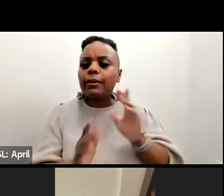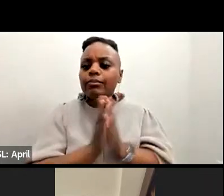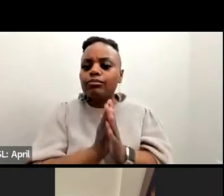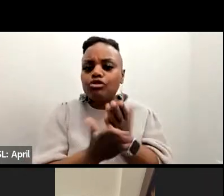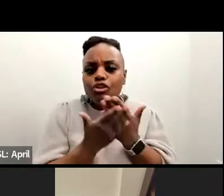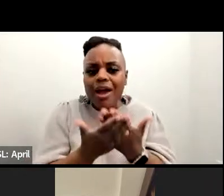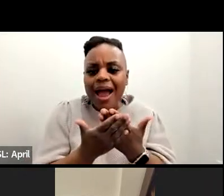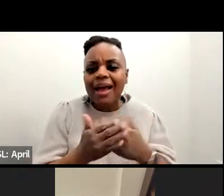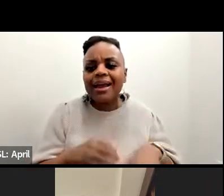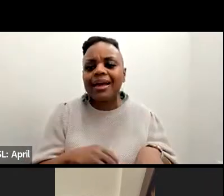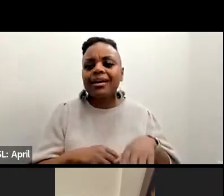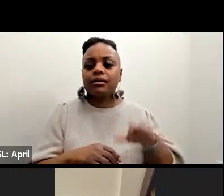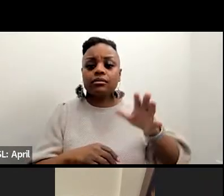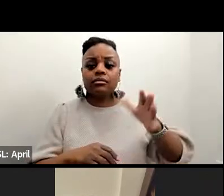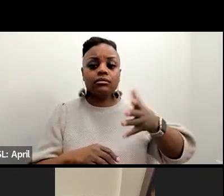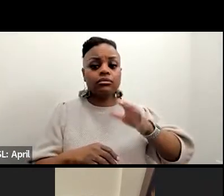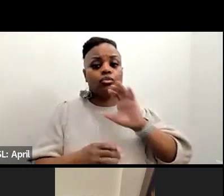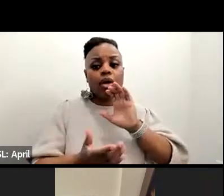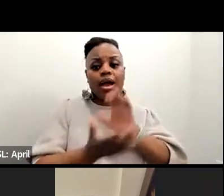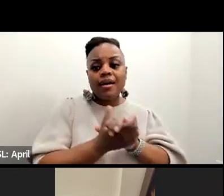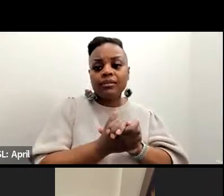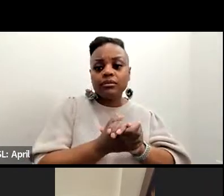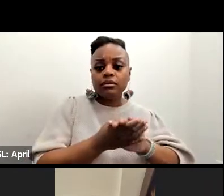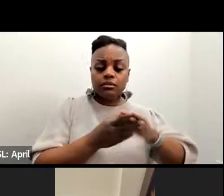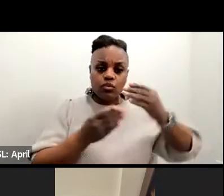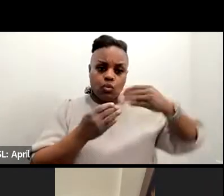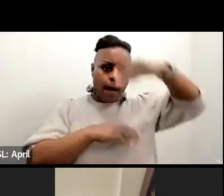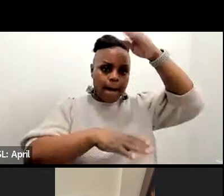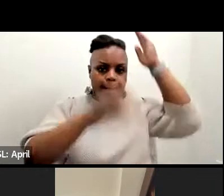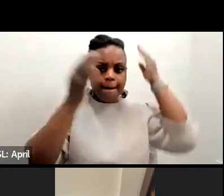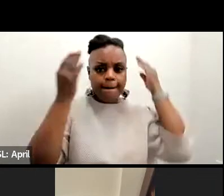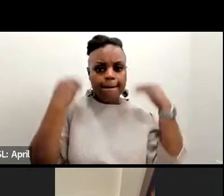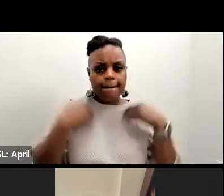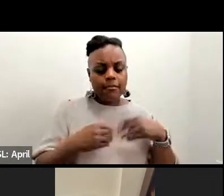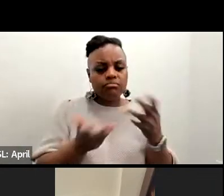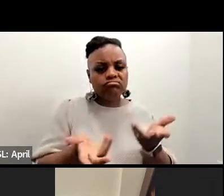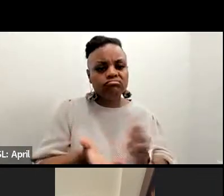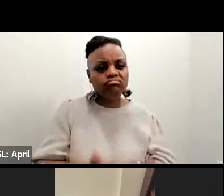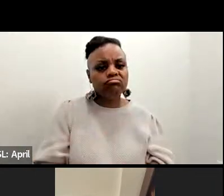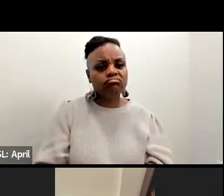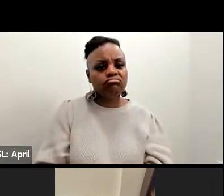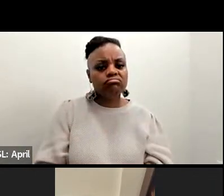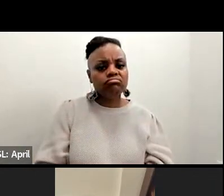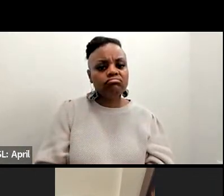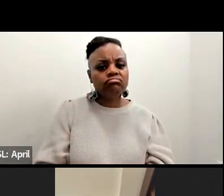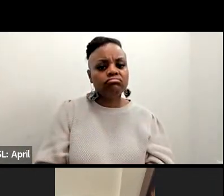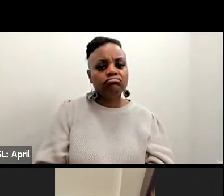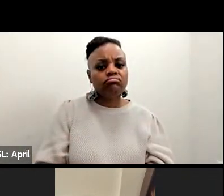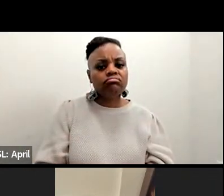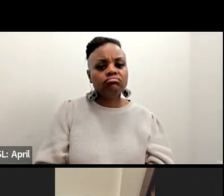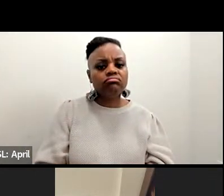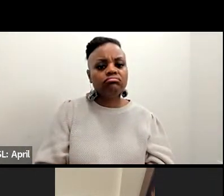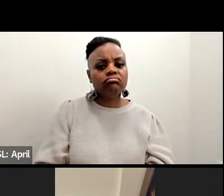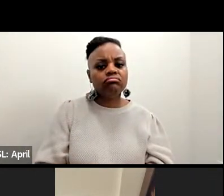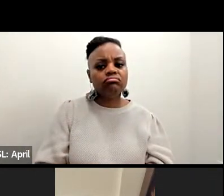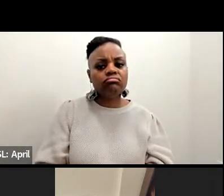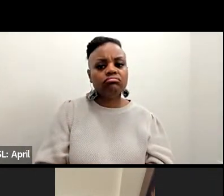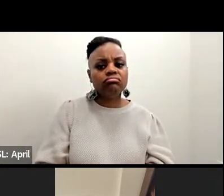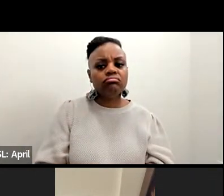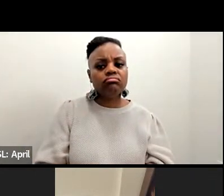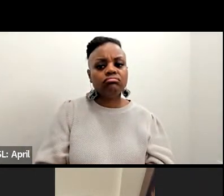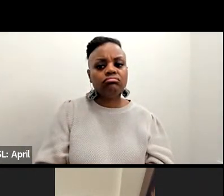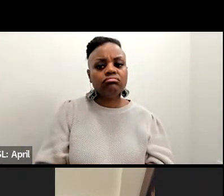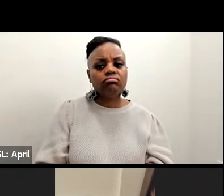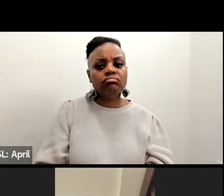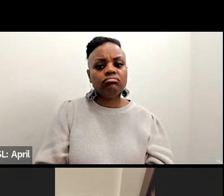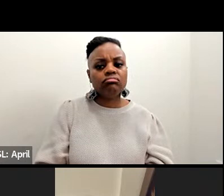they have Islamized society in a way that makes it difficult to think that you could fully erase what they represent, even if you, you know, got rid